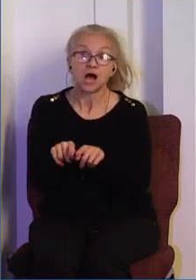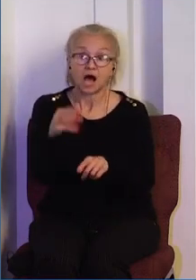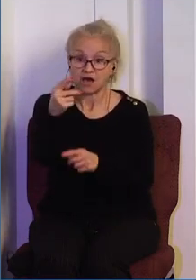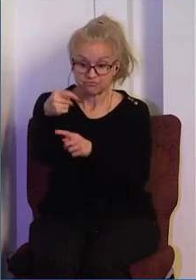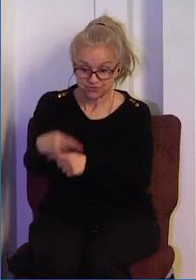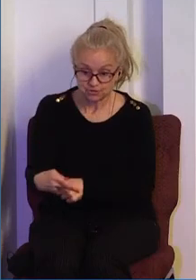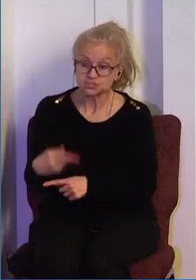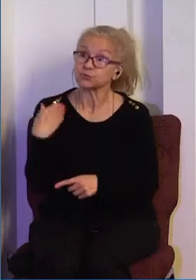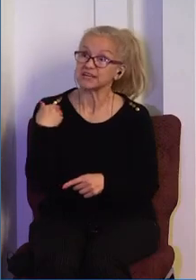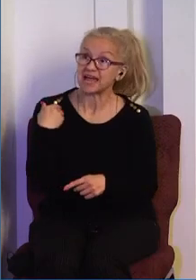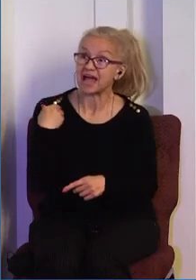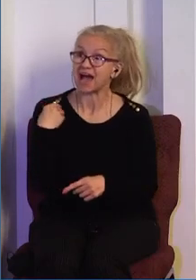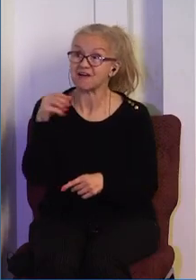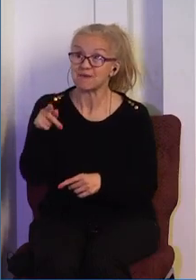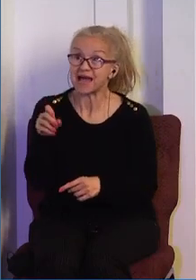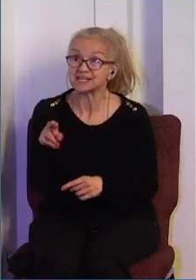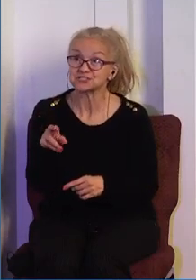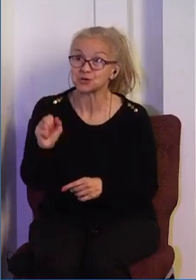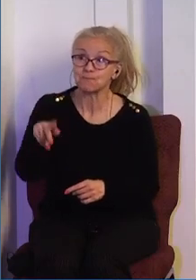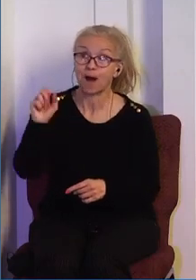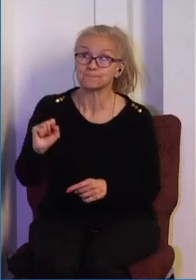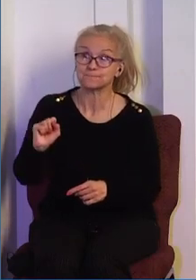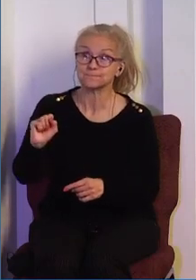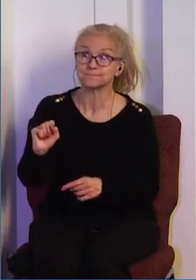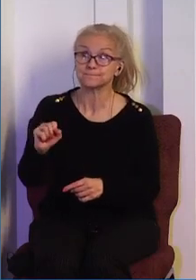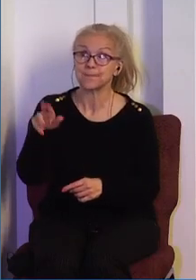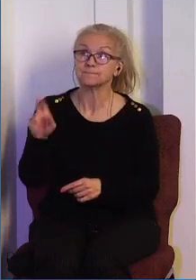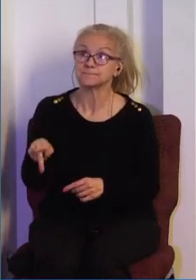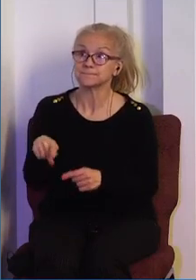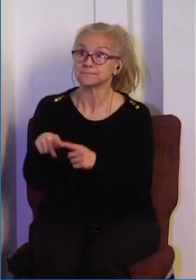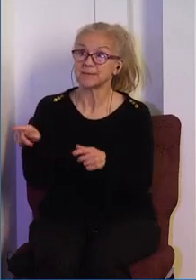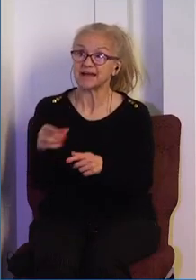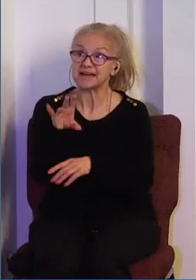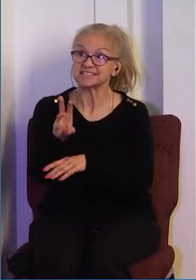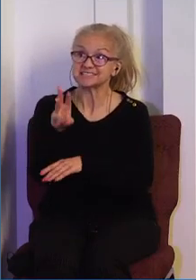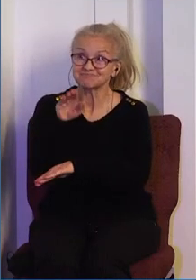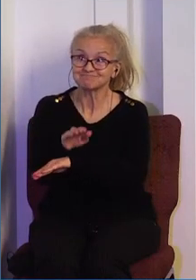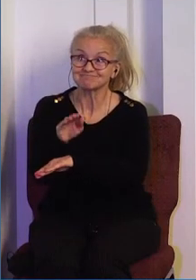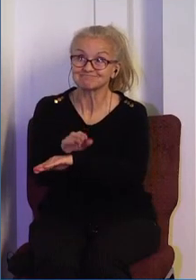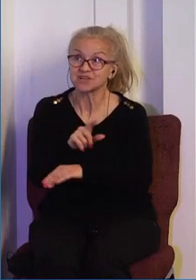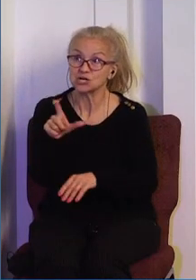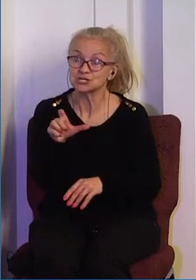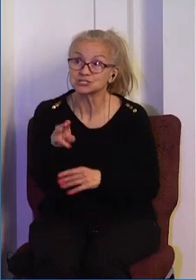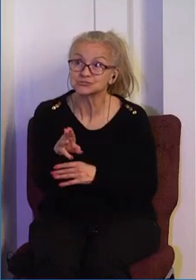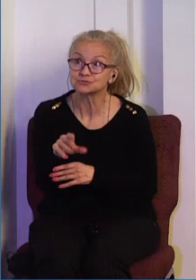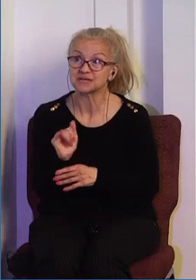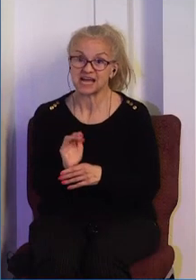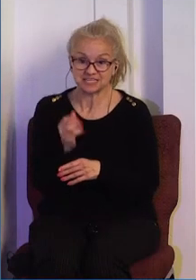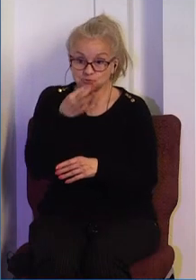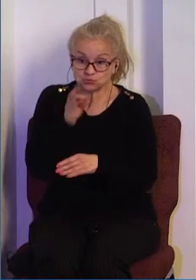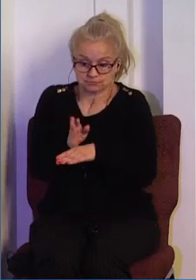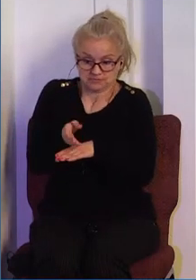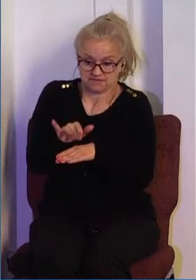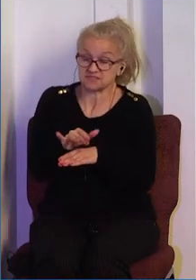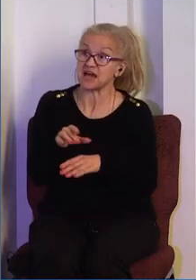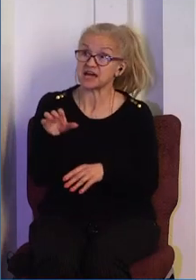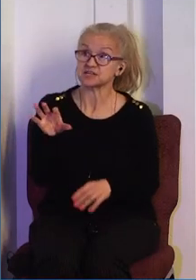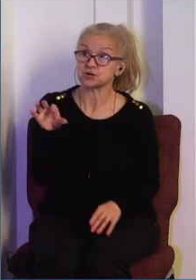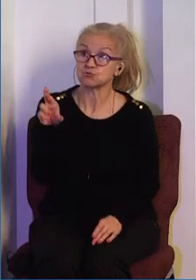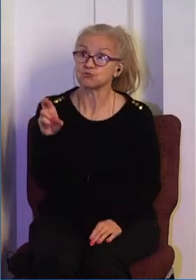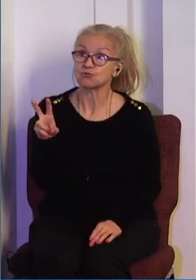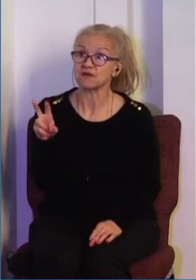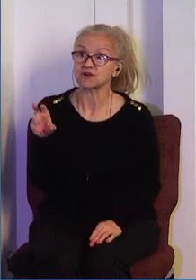Pastor Pop-Up on a Zoom at 6 p.m. And soon after that, Reverend Alejandro